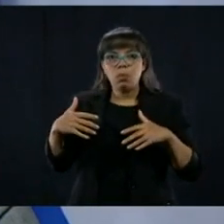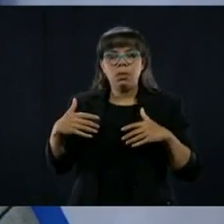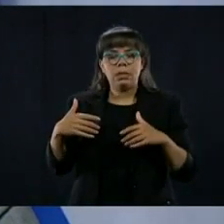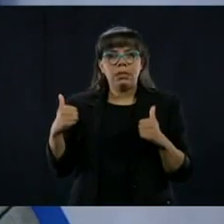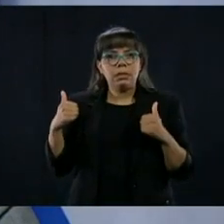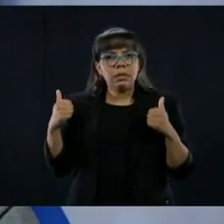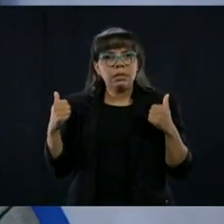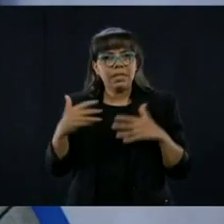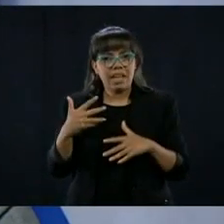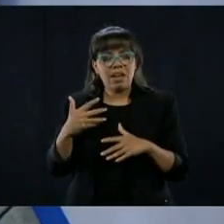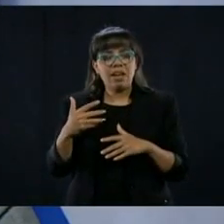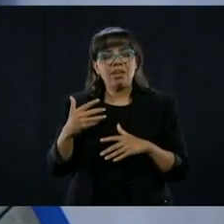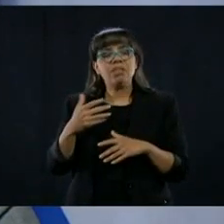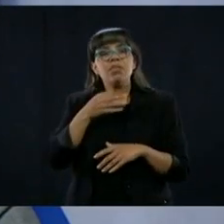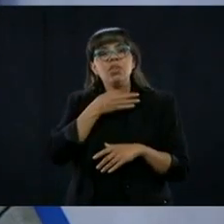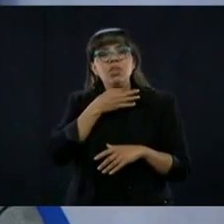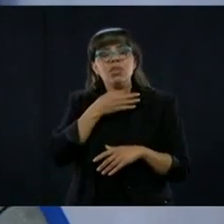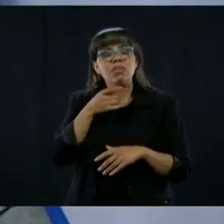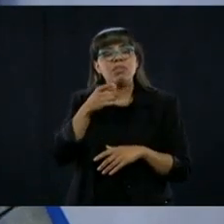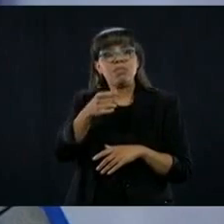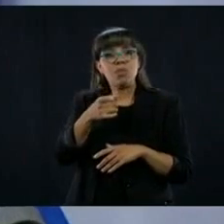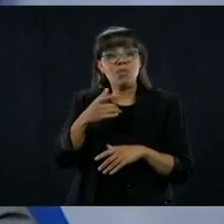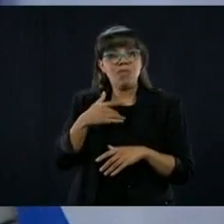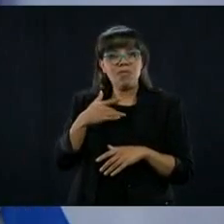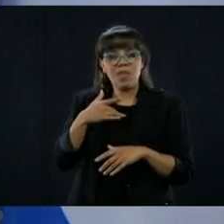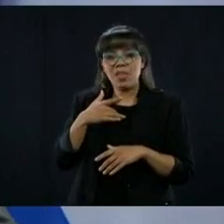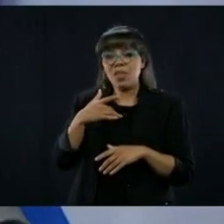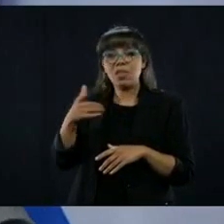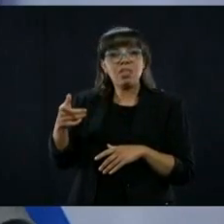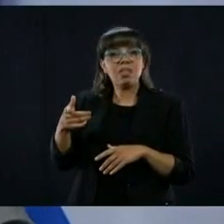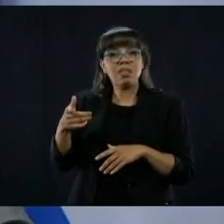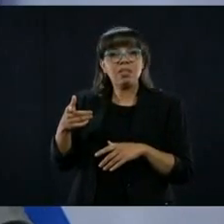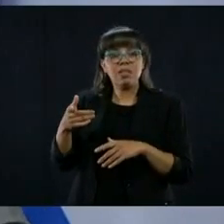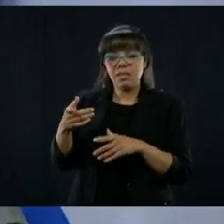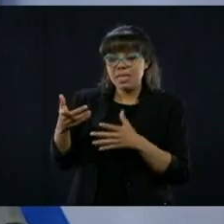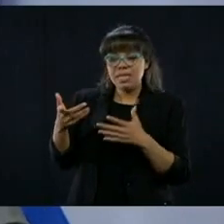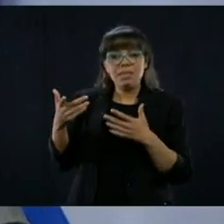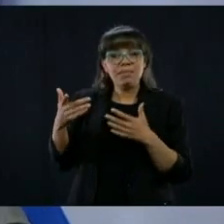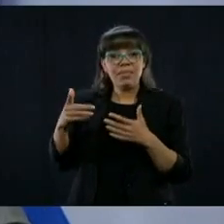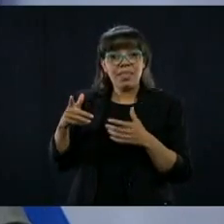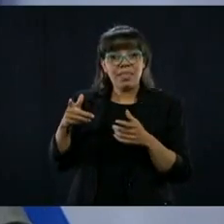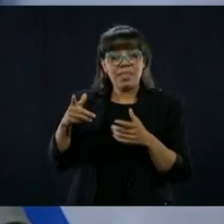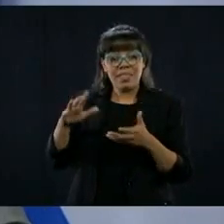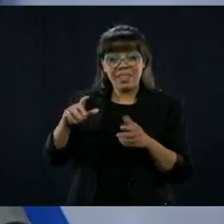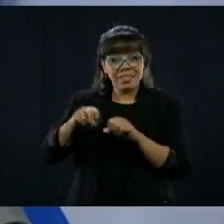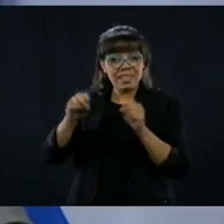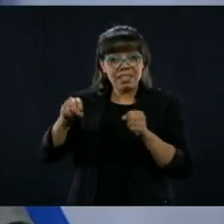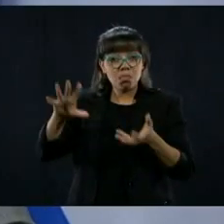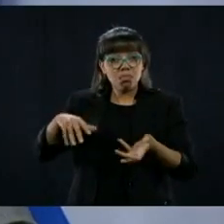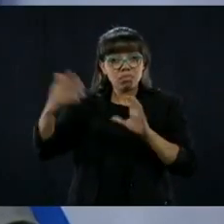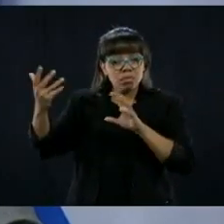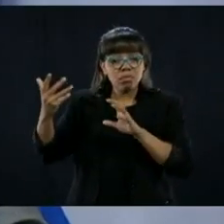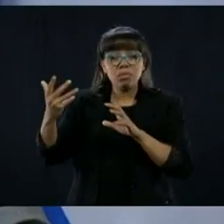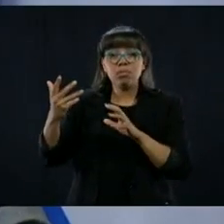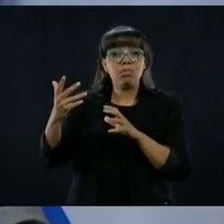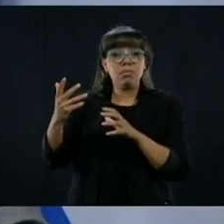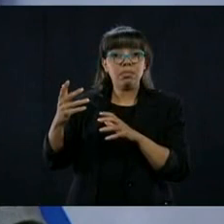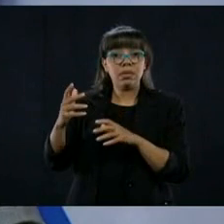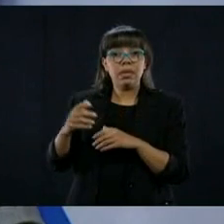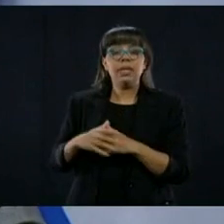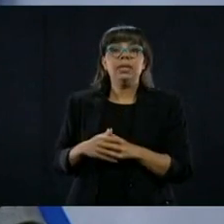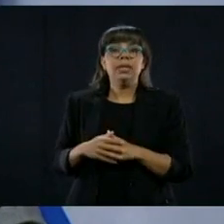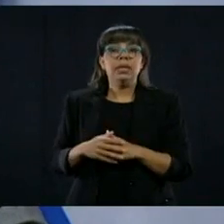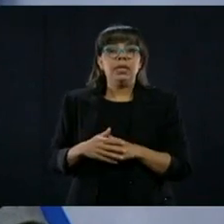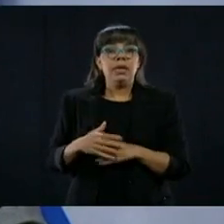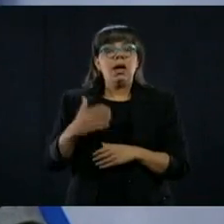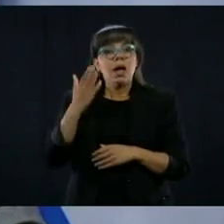the situation out of control? Actually, there is a hotspot over there. I know that there is a quantity